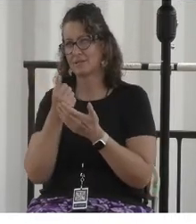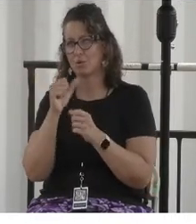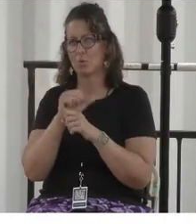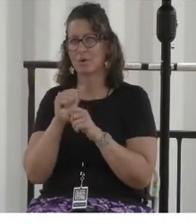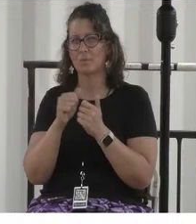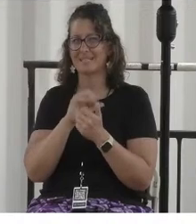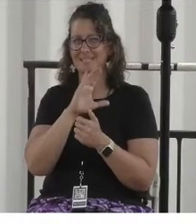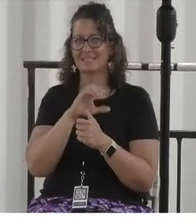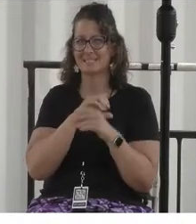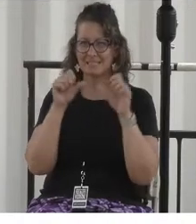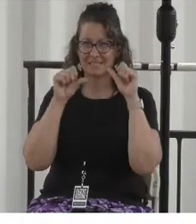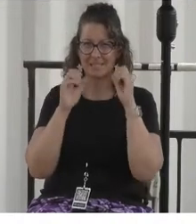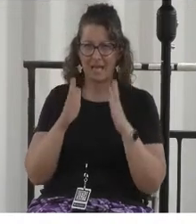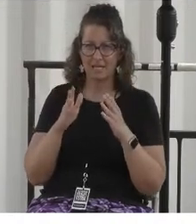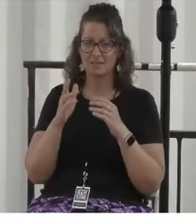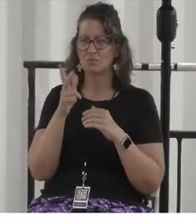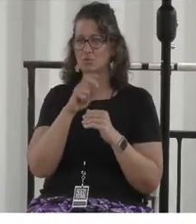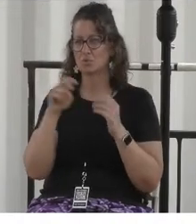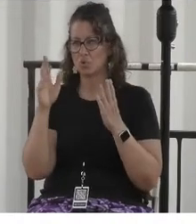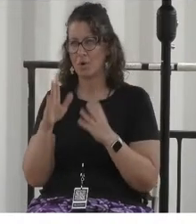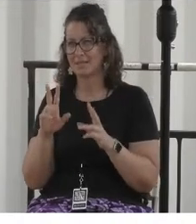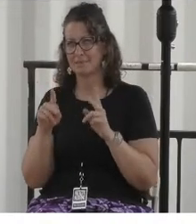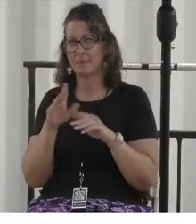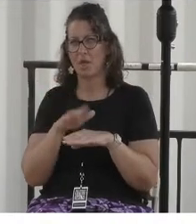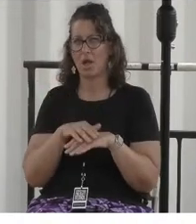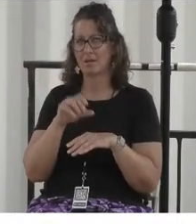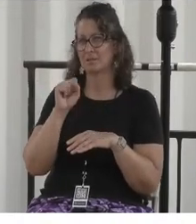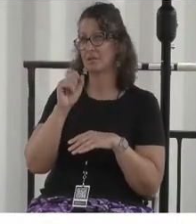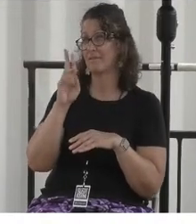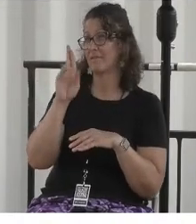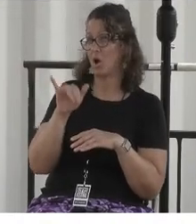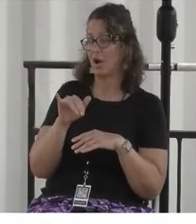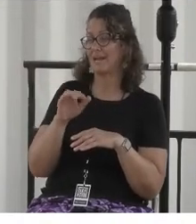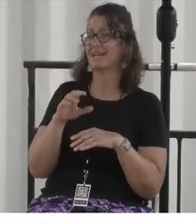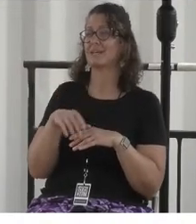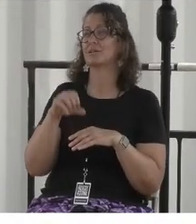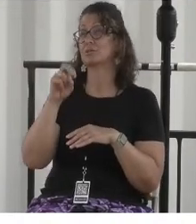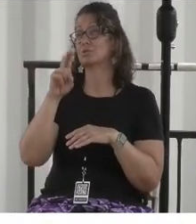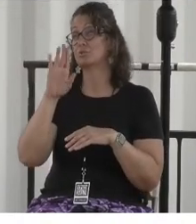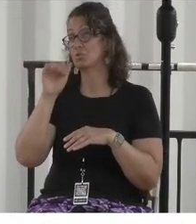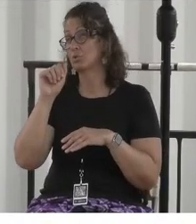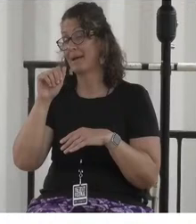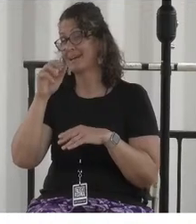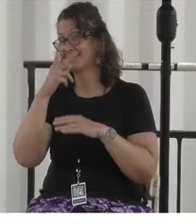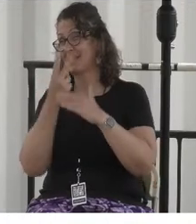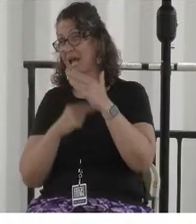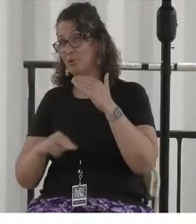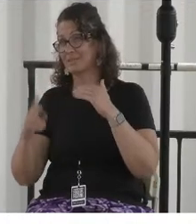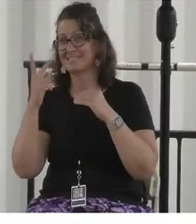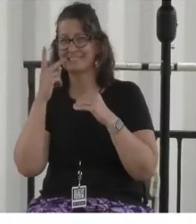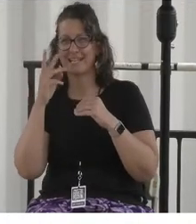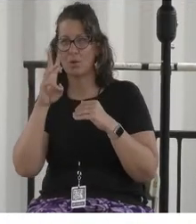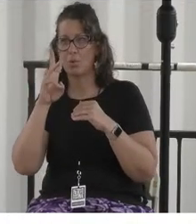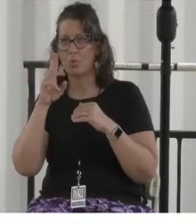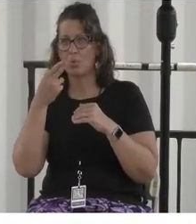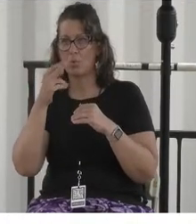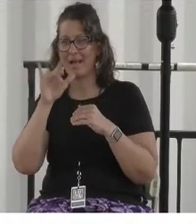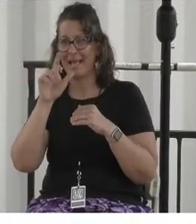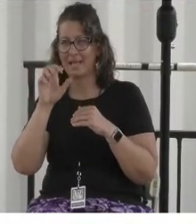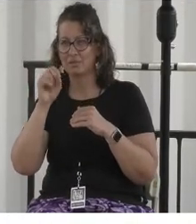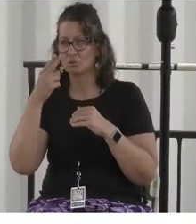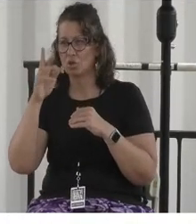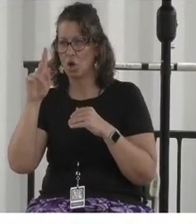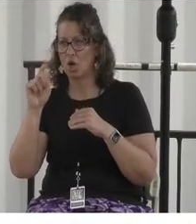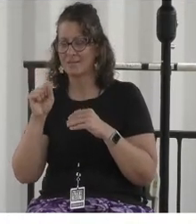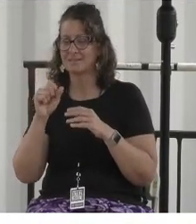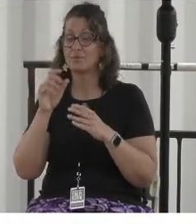scientists, tourists, people on safari, scuba divers seeing whale sharks, to collect all their photographs, the date and location they saw the animal, run